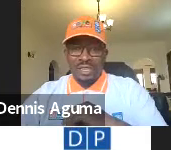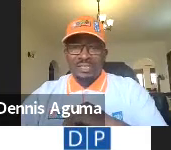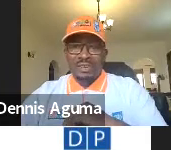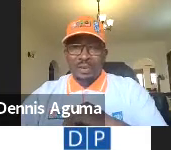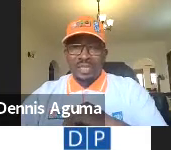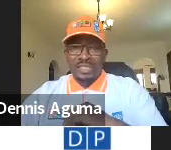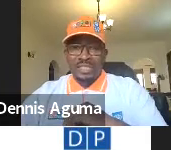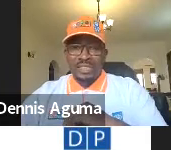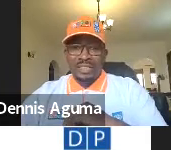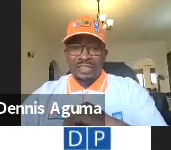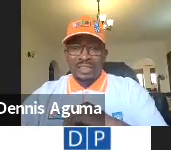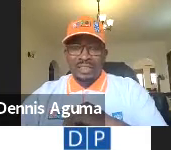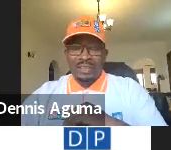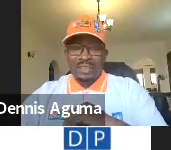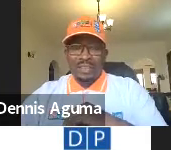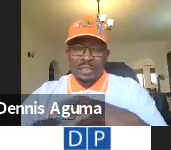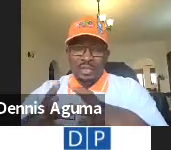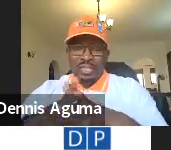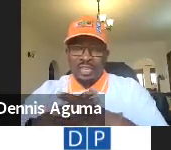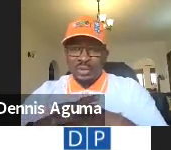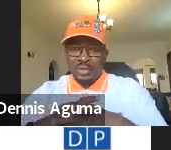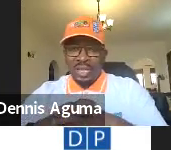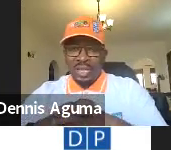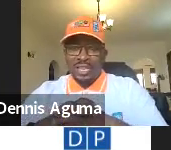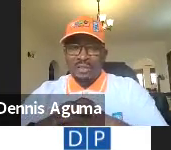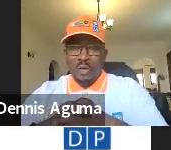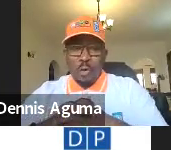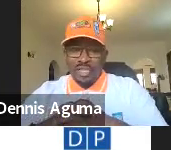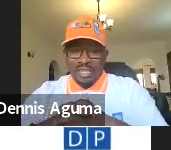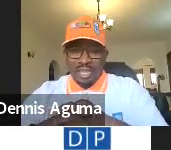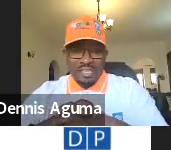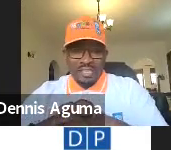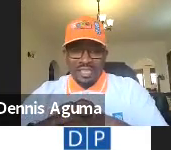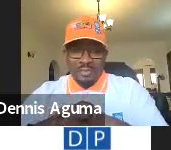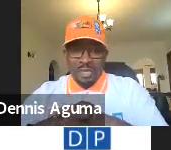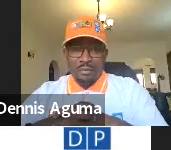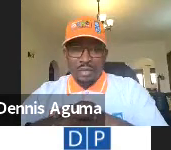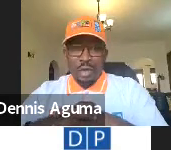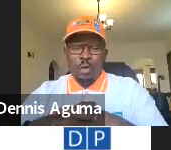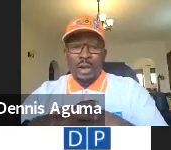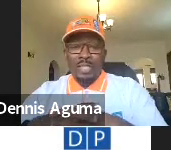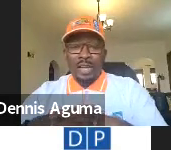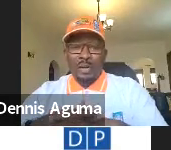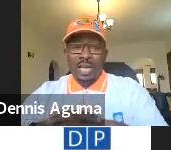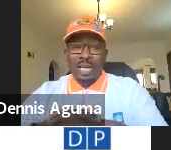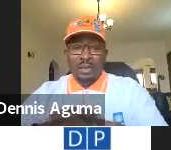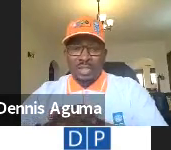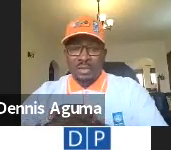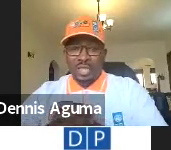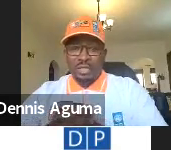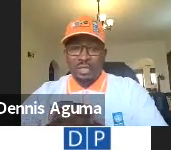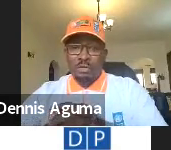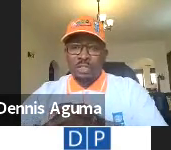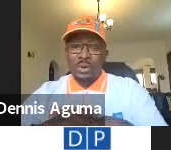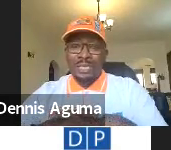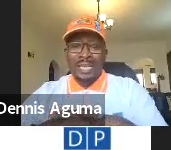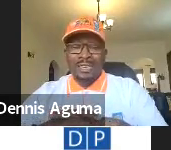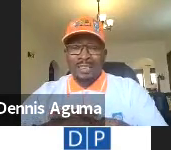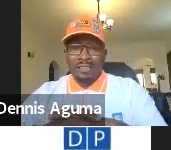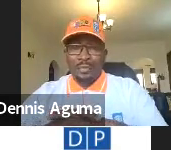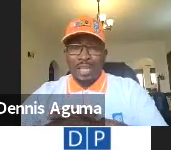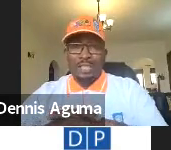kindly supported the Youth Ideathon in more ways than I can explain. We're right now looking at over 3,200